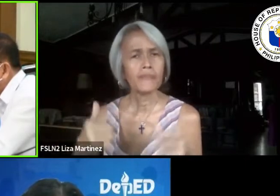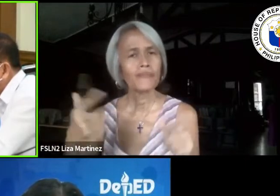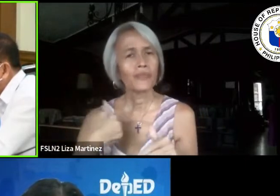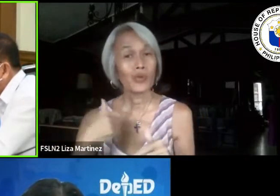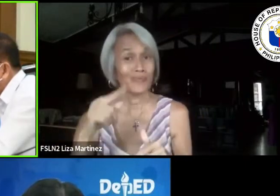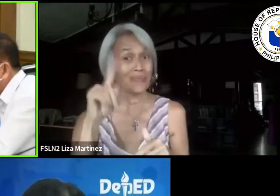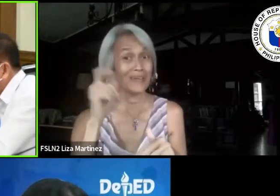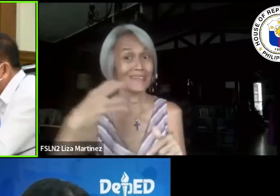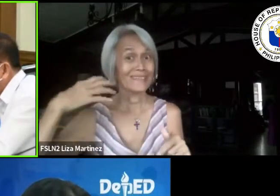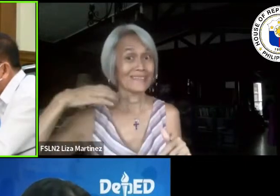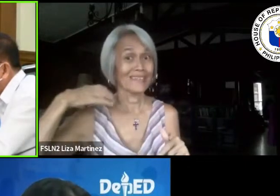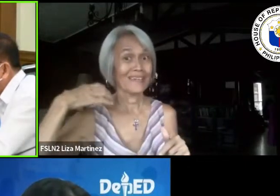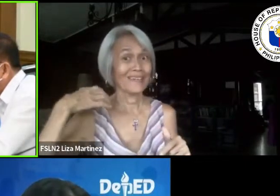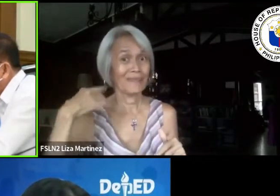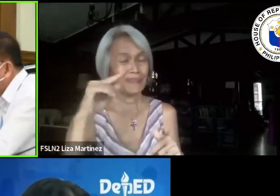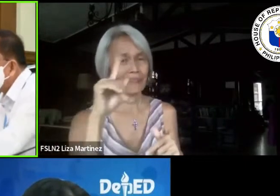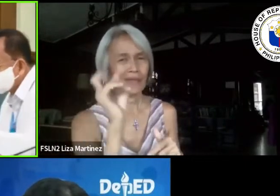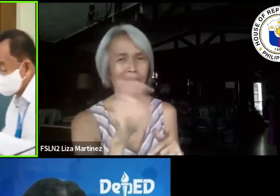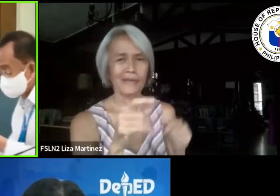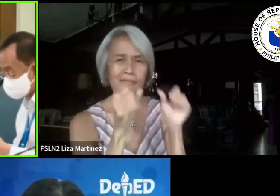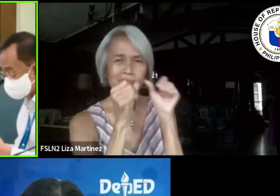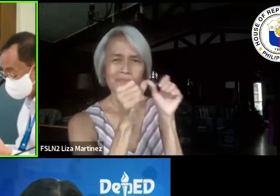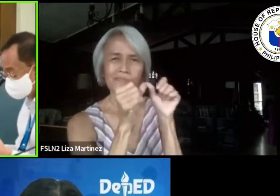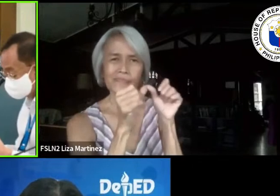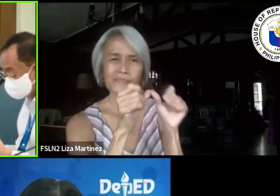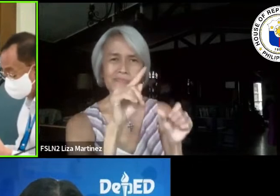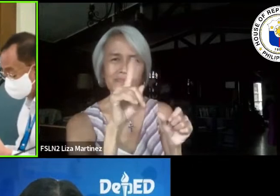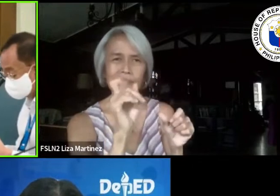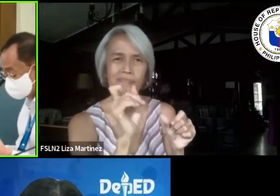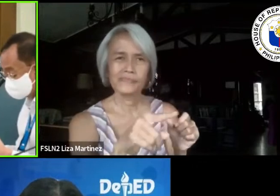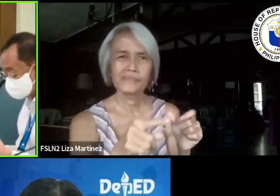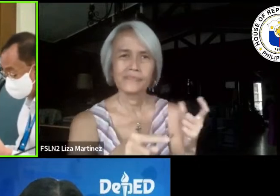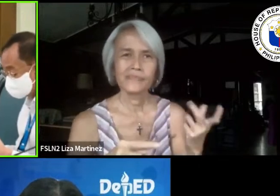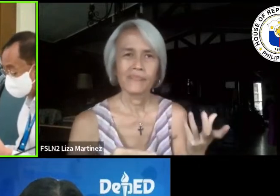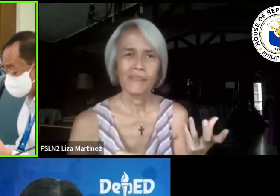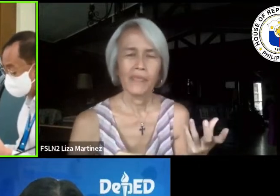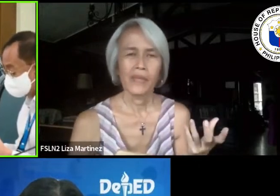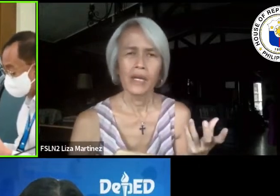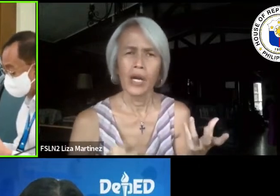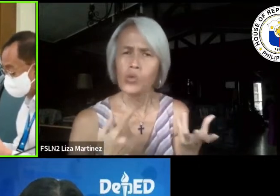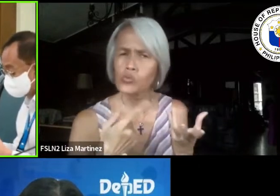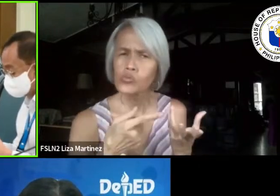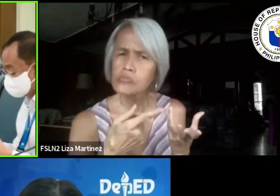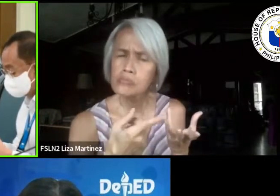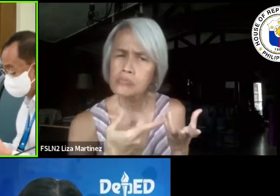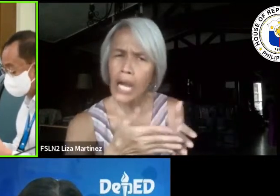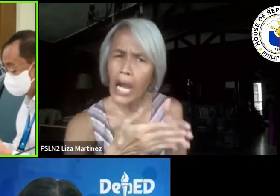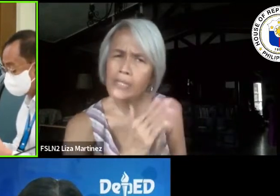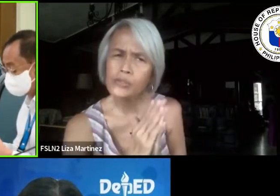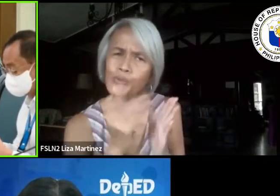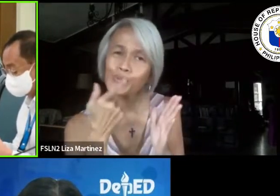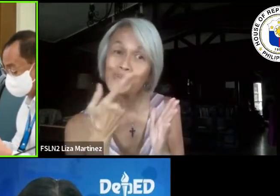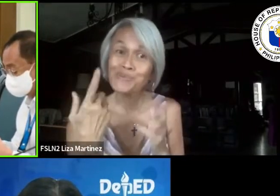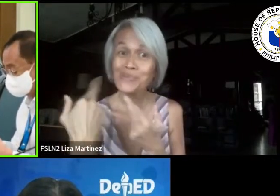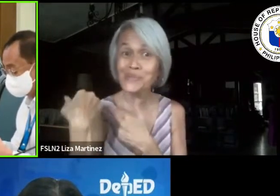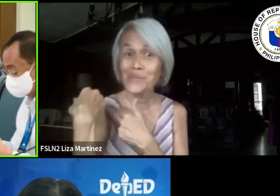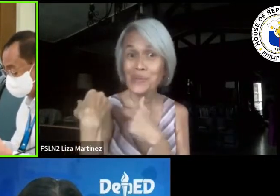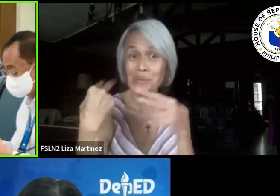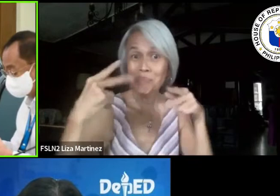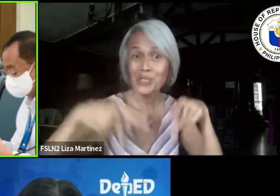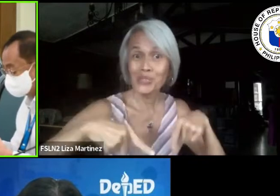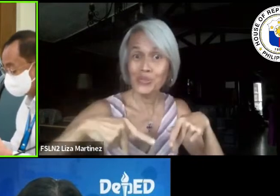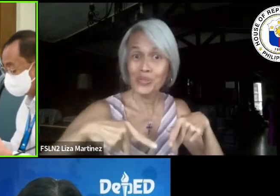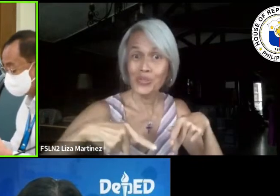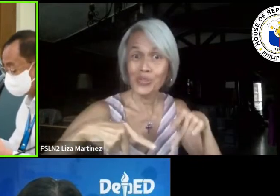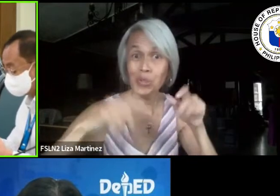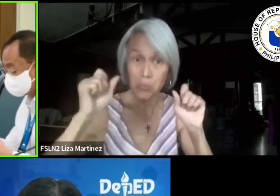no, maybe hindi, but through you, could you ask the responsible person dun sa DepEd kung pwedeng ma-provide na